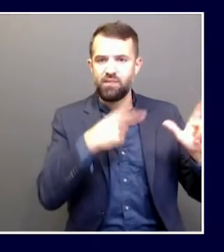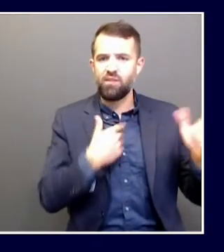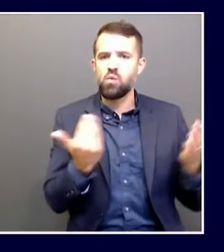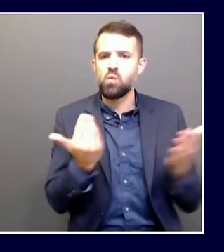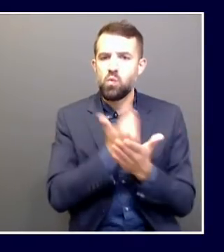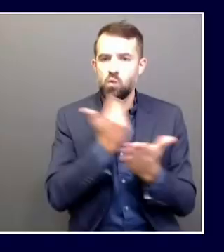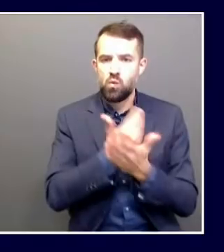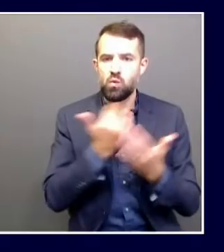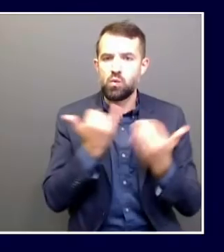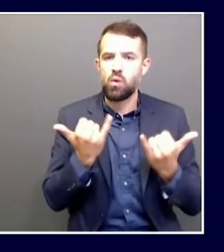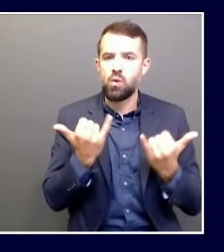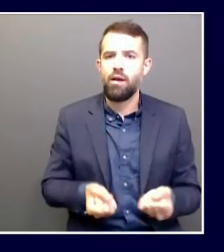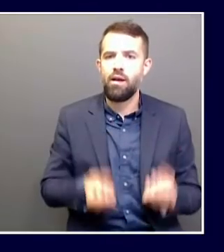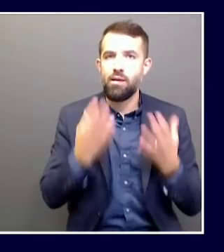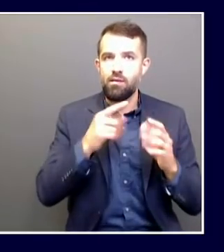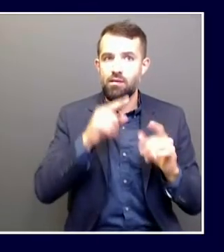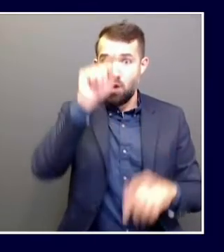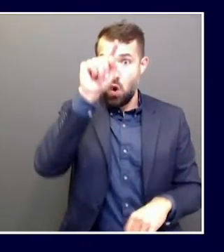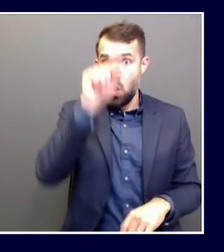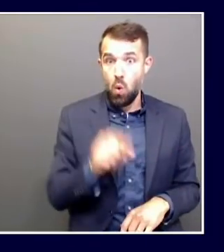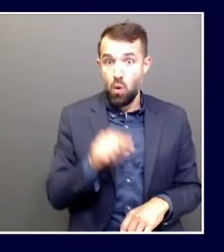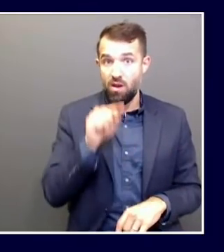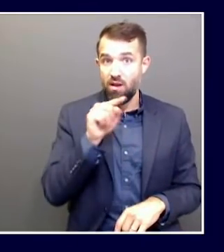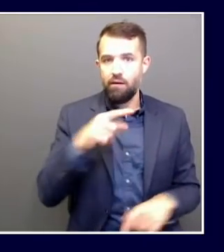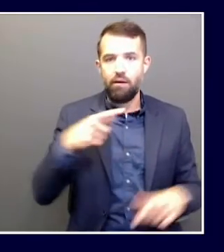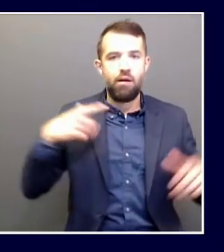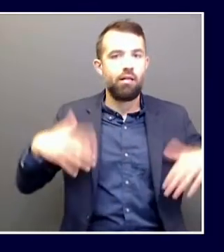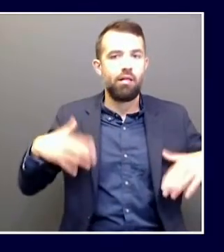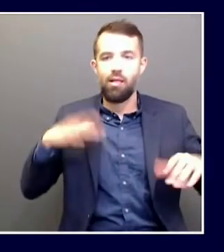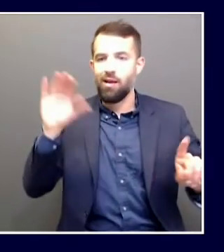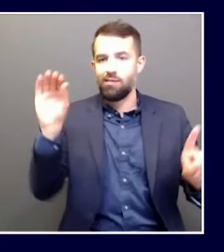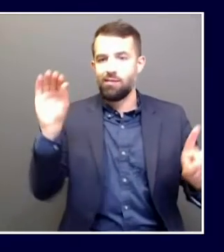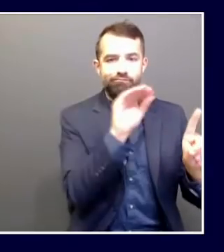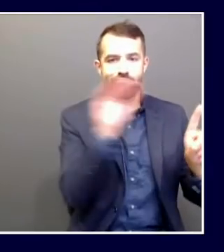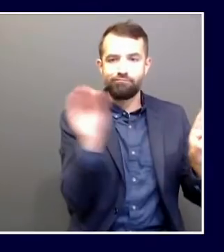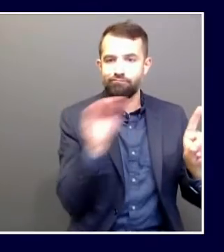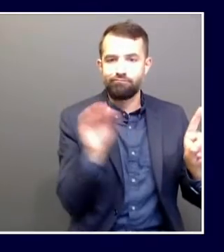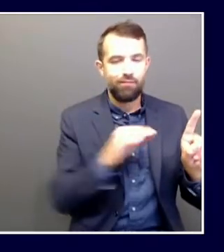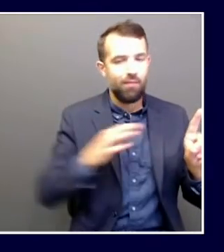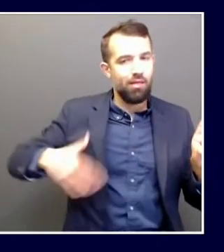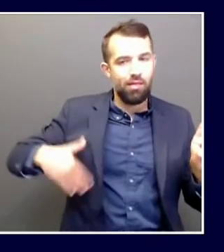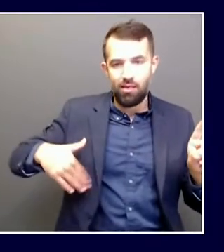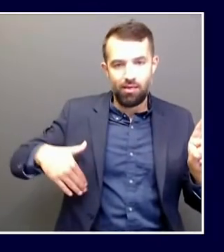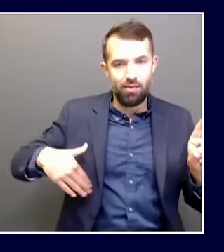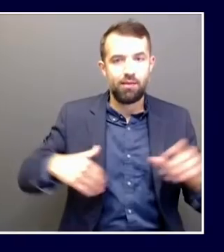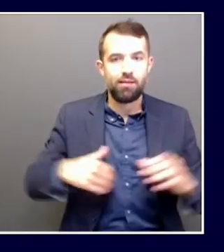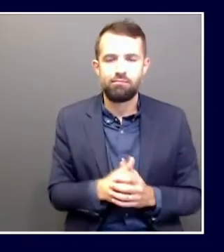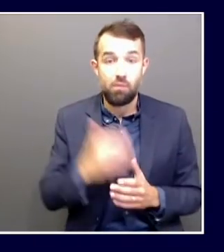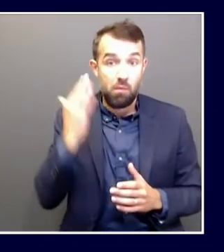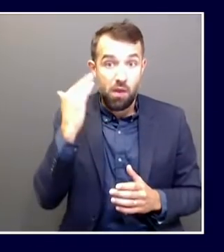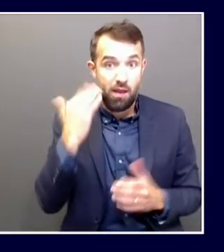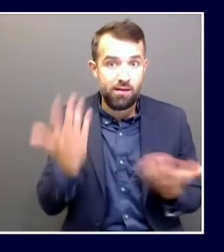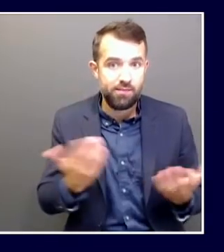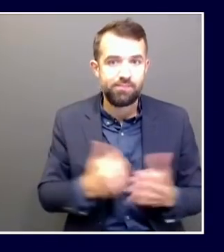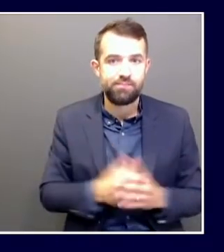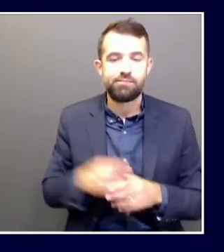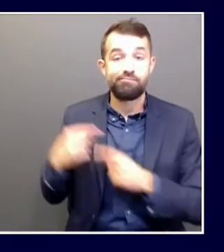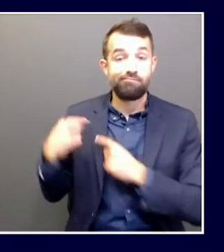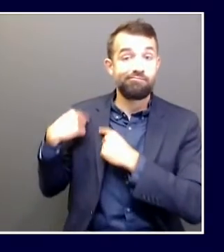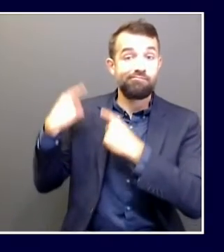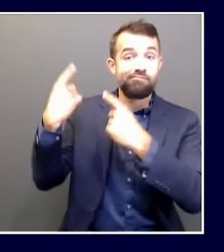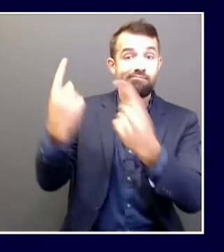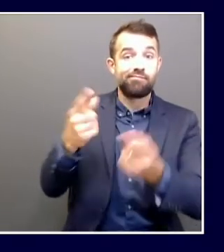received a positive result in the last 36 hours, you might not be part of the number that appears on the